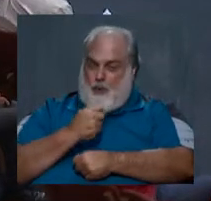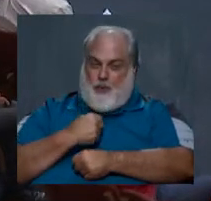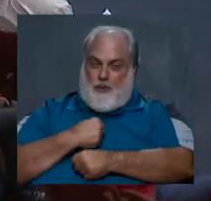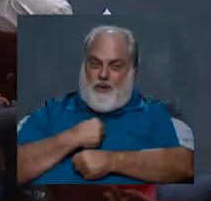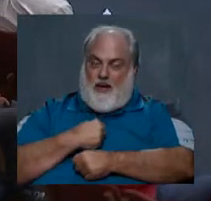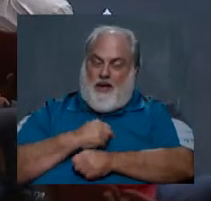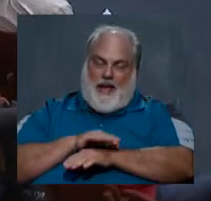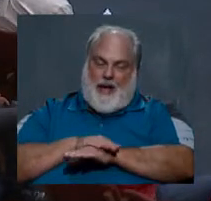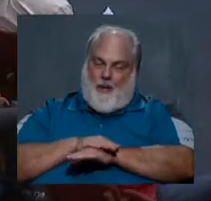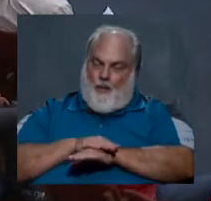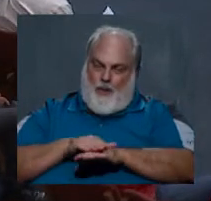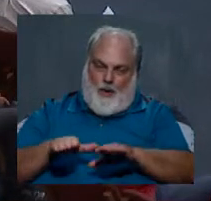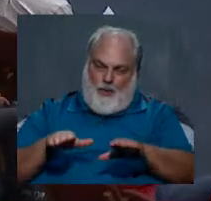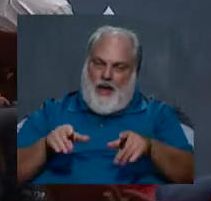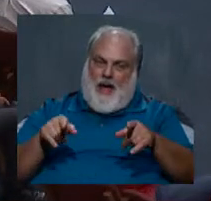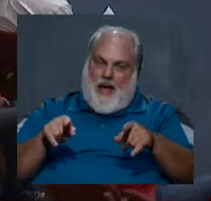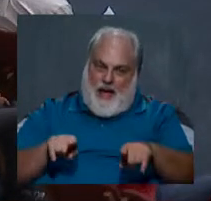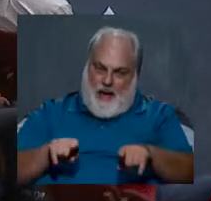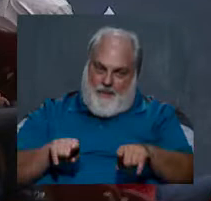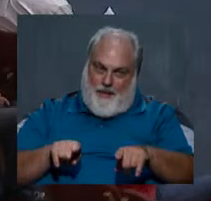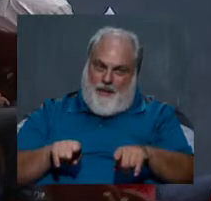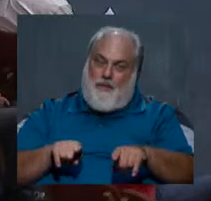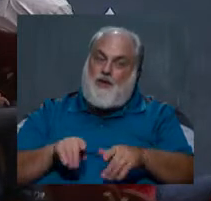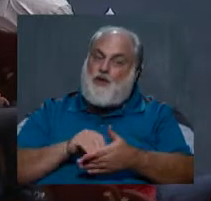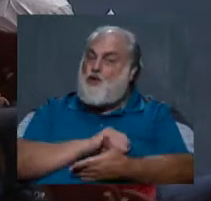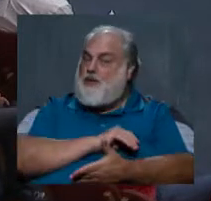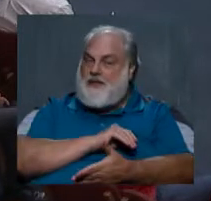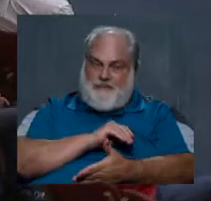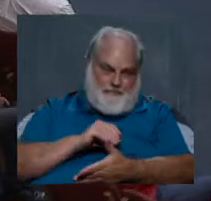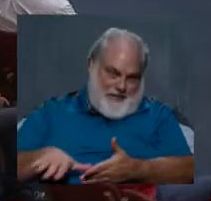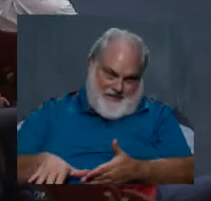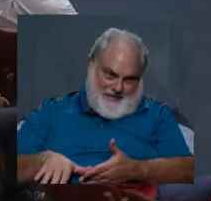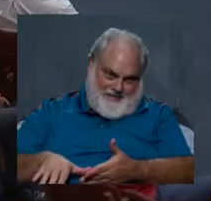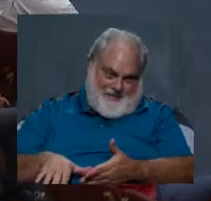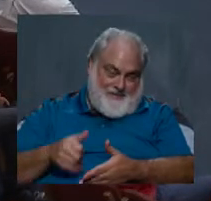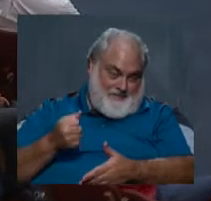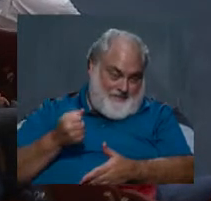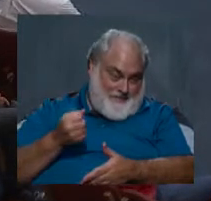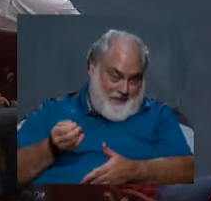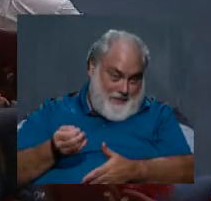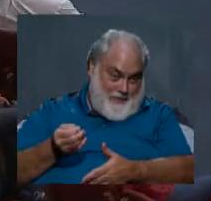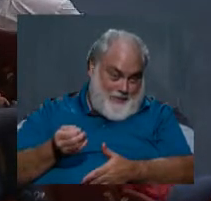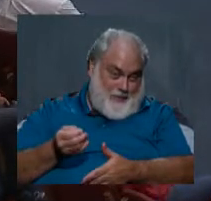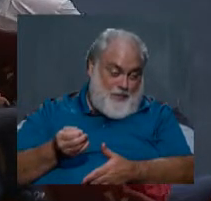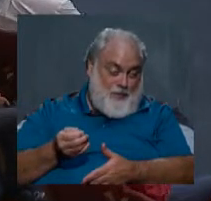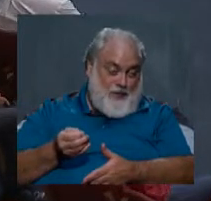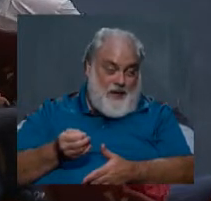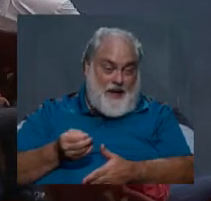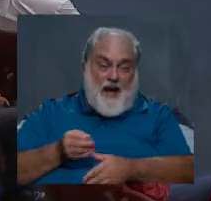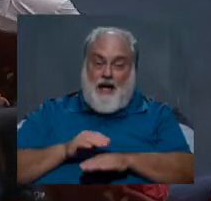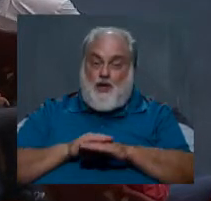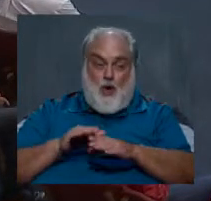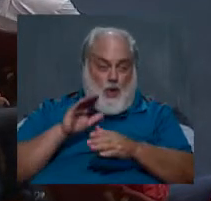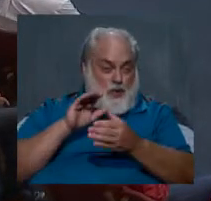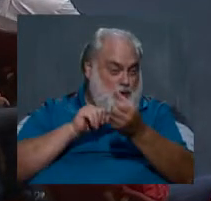probably won't happen. It will cost a lot of money. So I think it shouldn't happen.